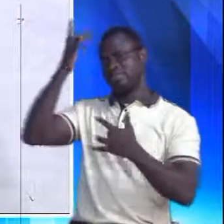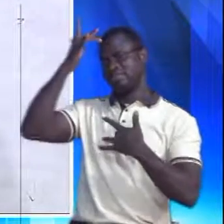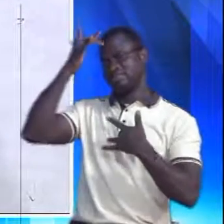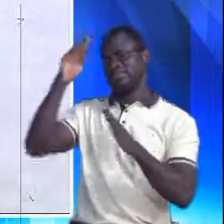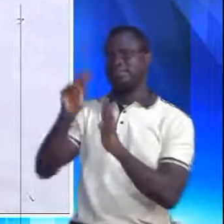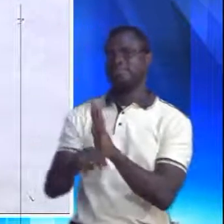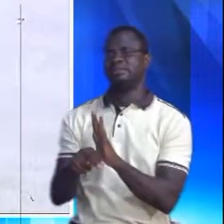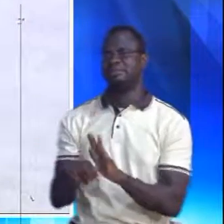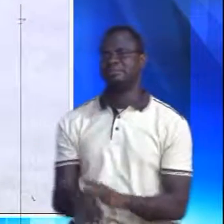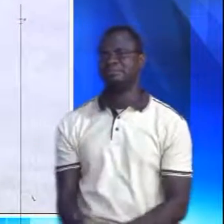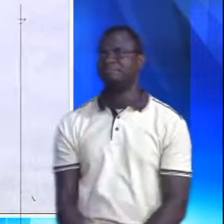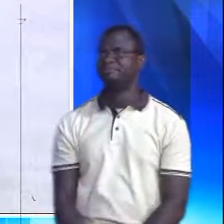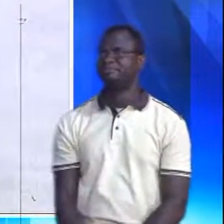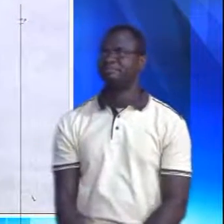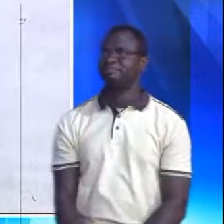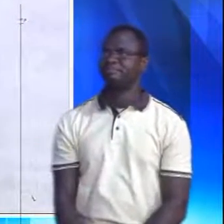there's a limitation.